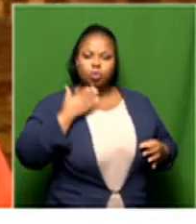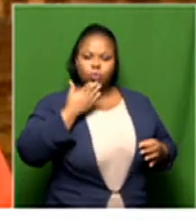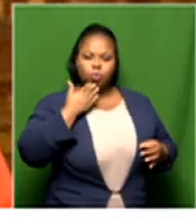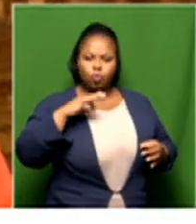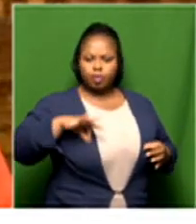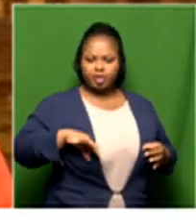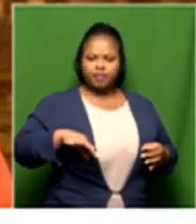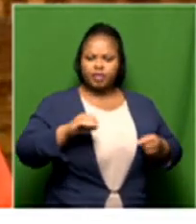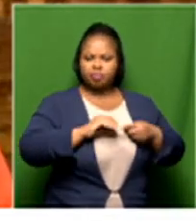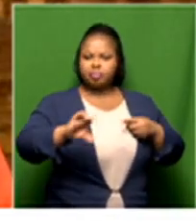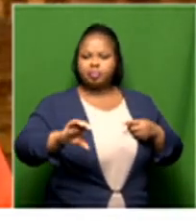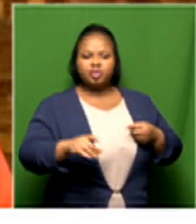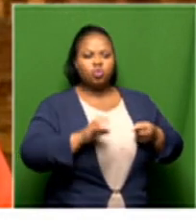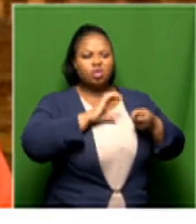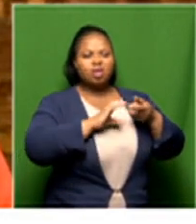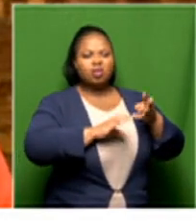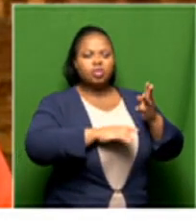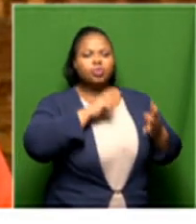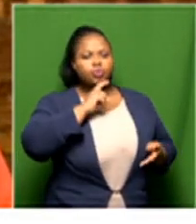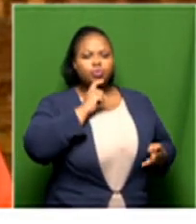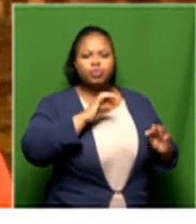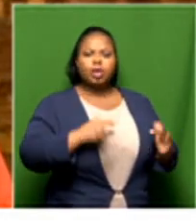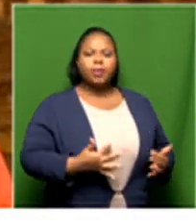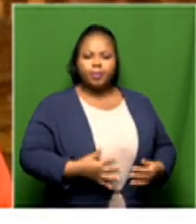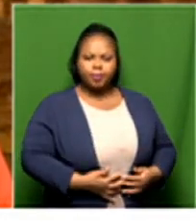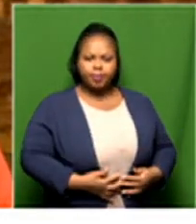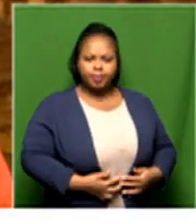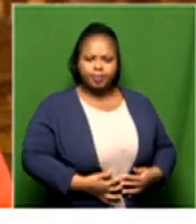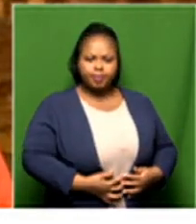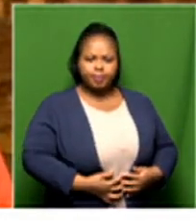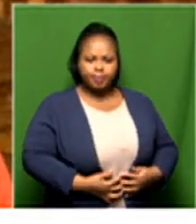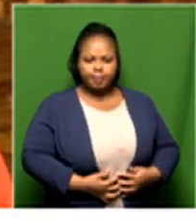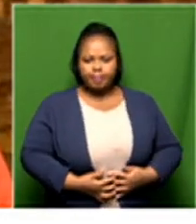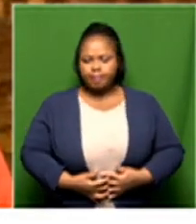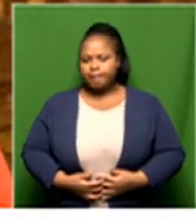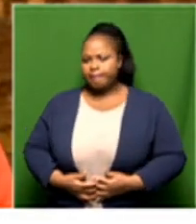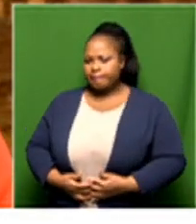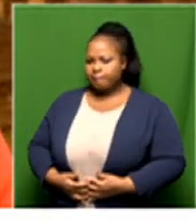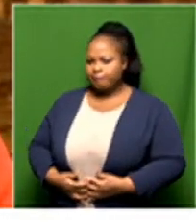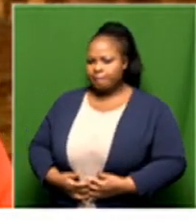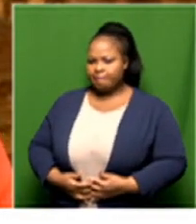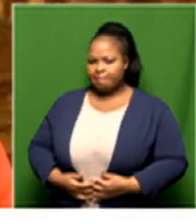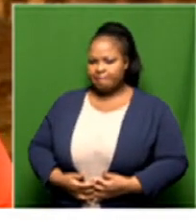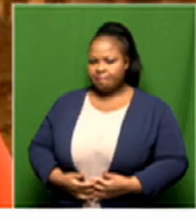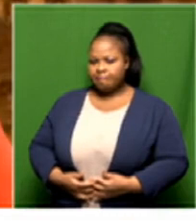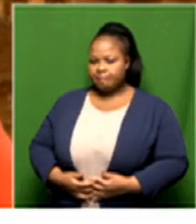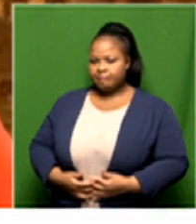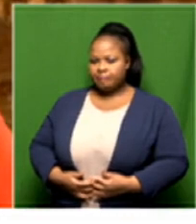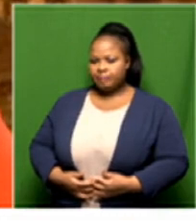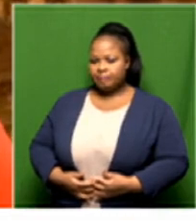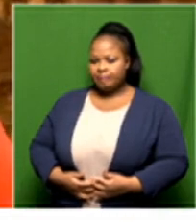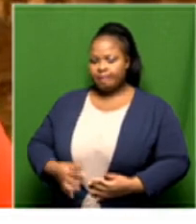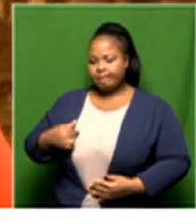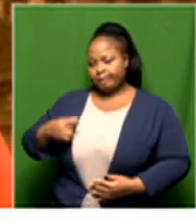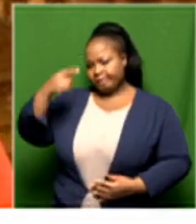to allocate a certain portion of the proceeds to that particular organization? I think in